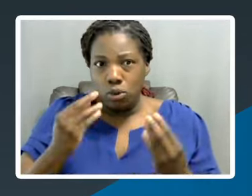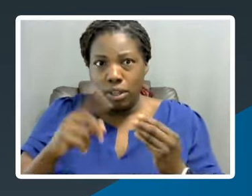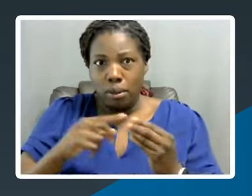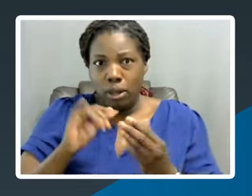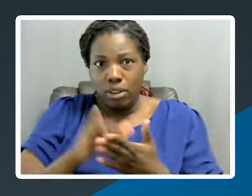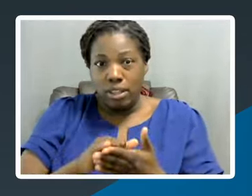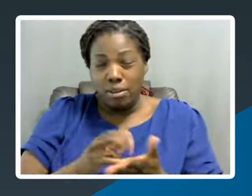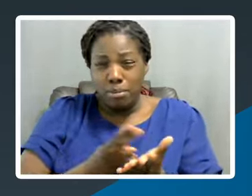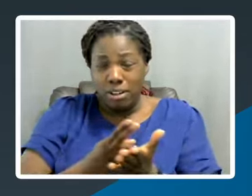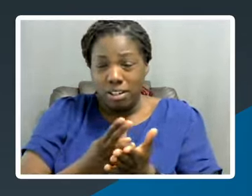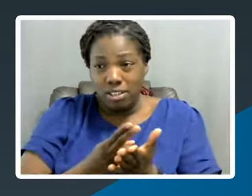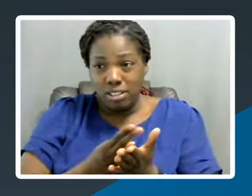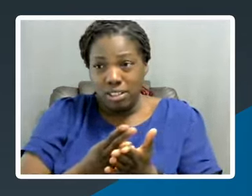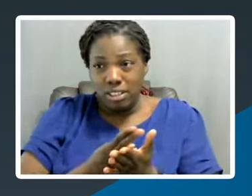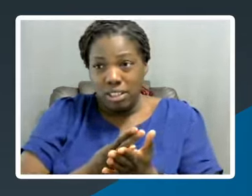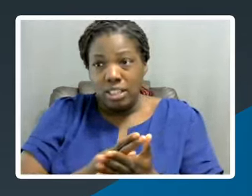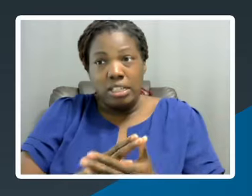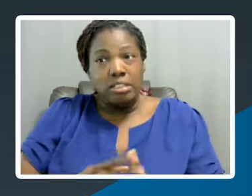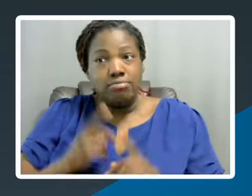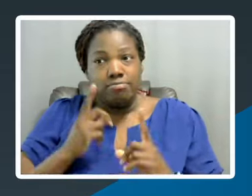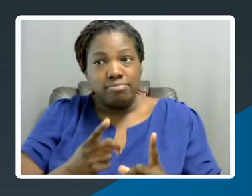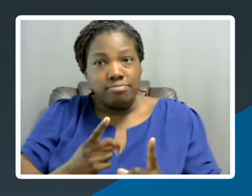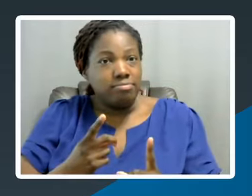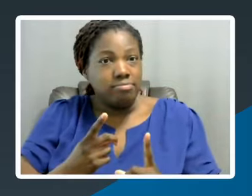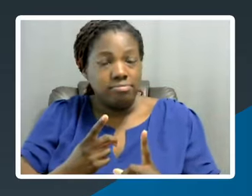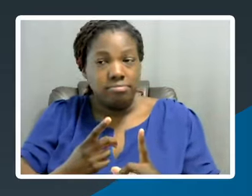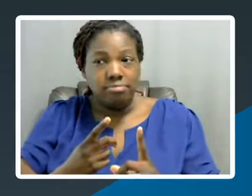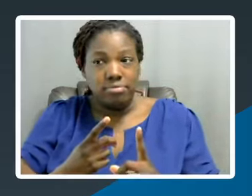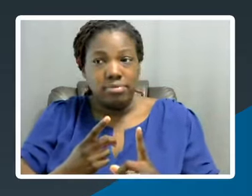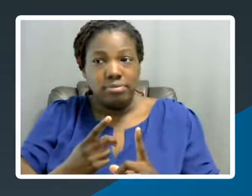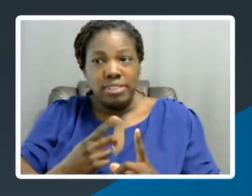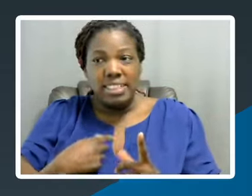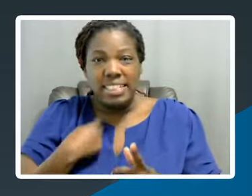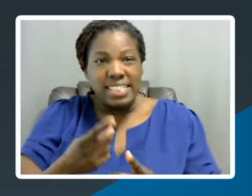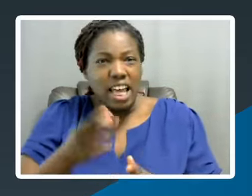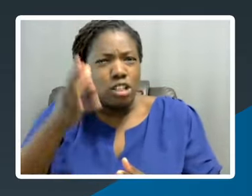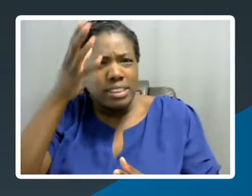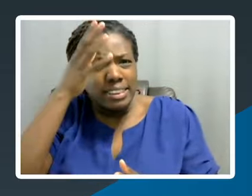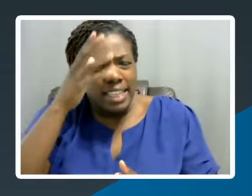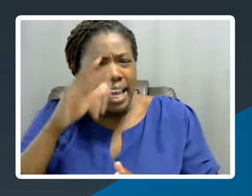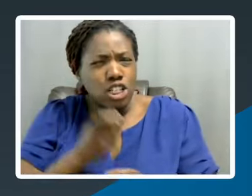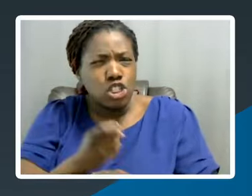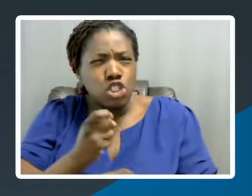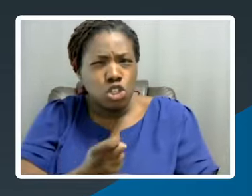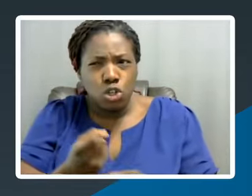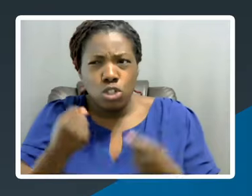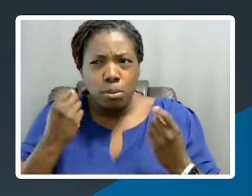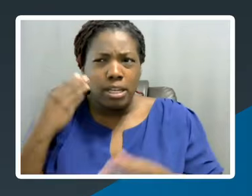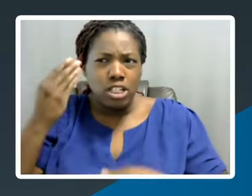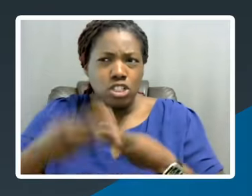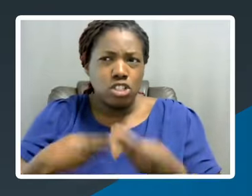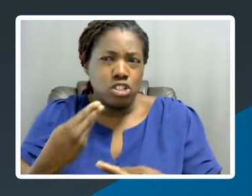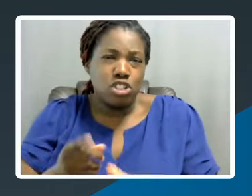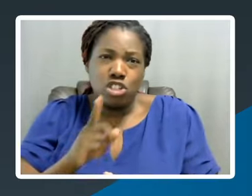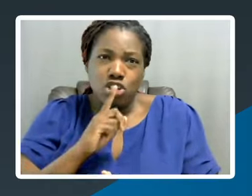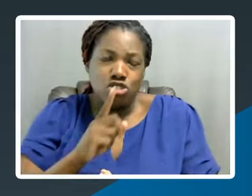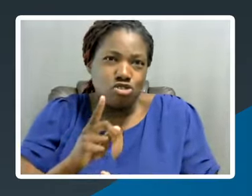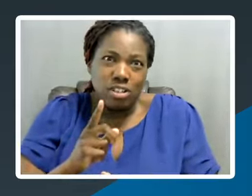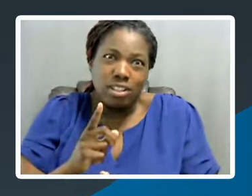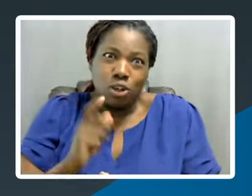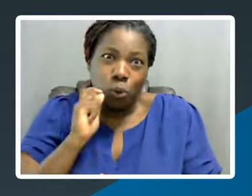honest, the idea of being able to tell dad jokes to unlimited generations of my posterity is kind of irresistible.